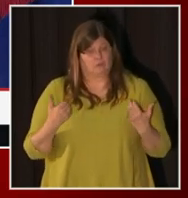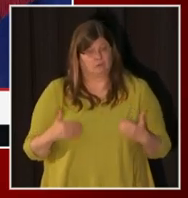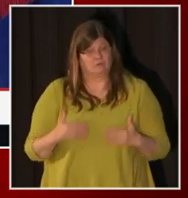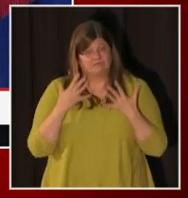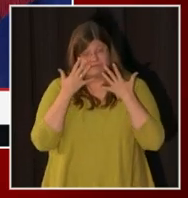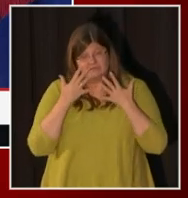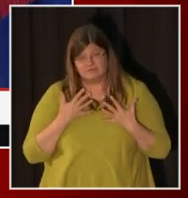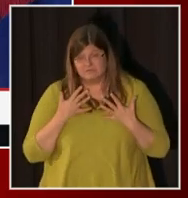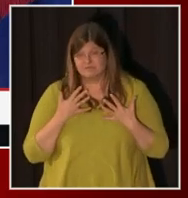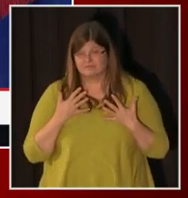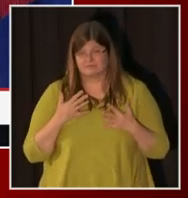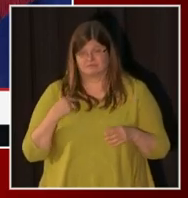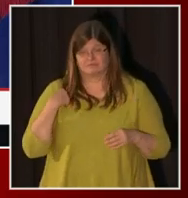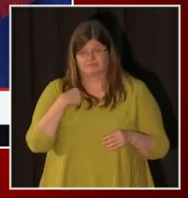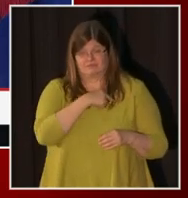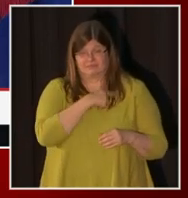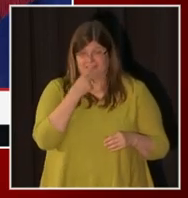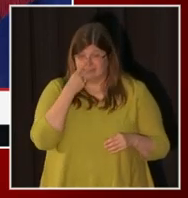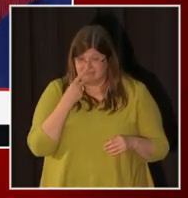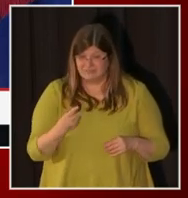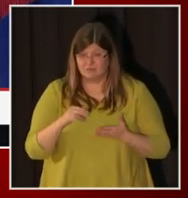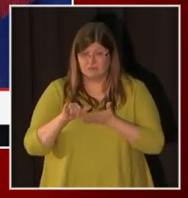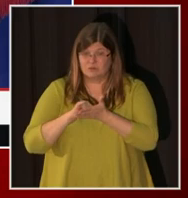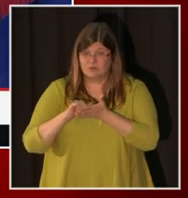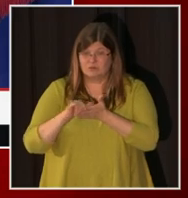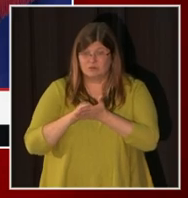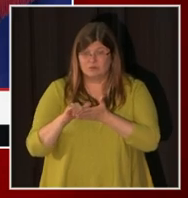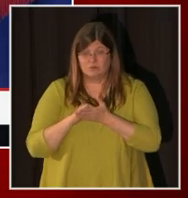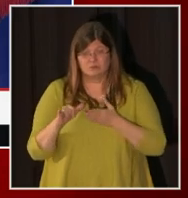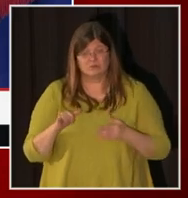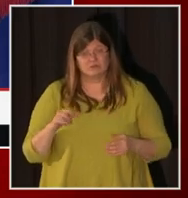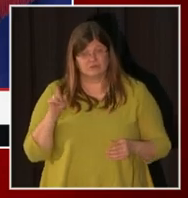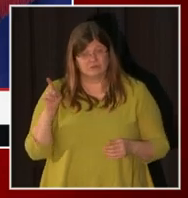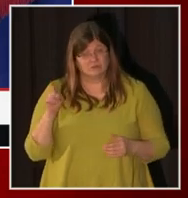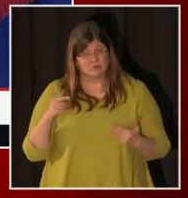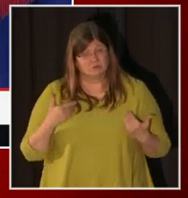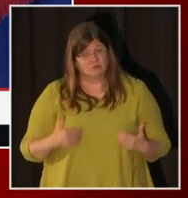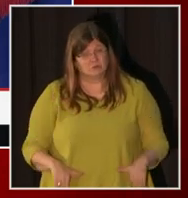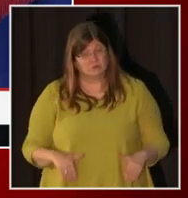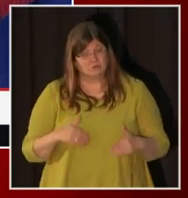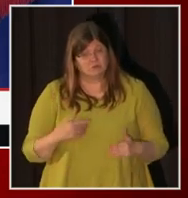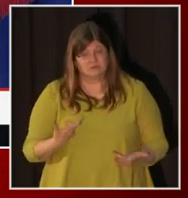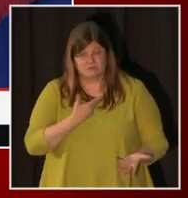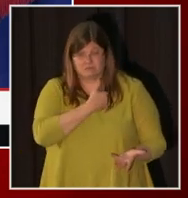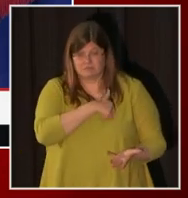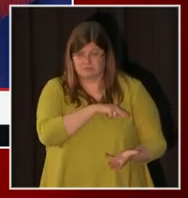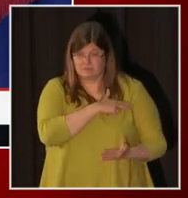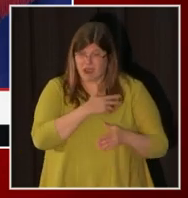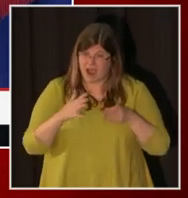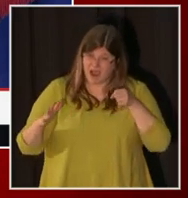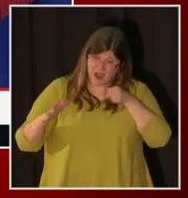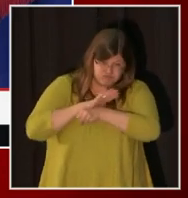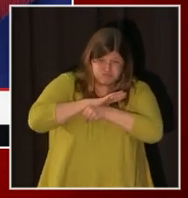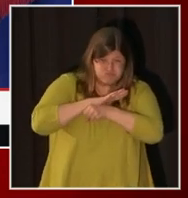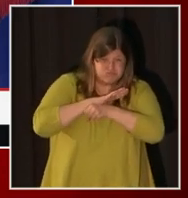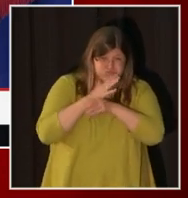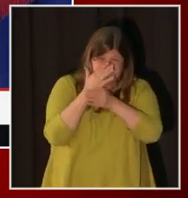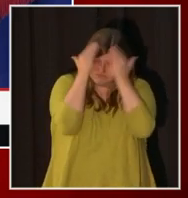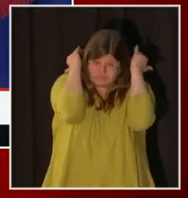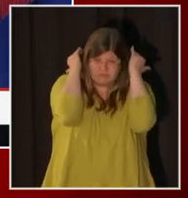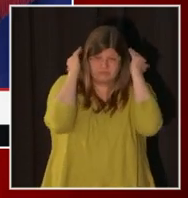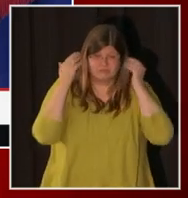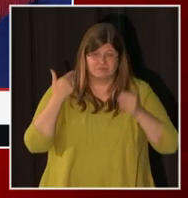our fellow Americans in New York, what happens when the medical system is bombarded with very, very sick